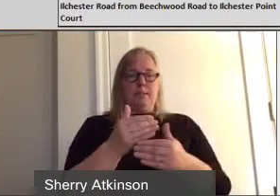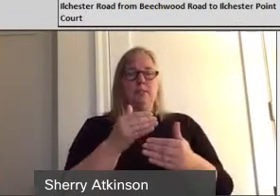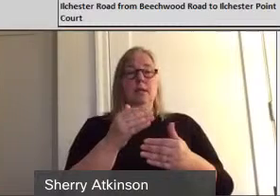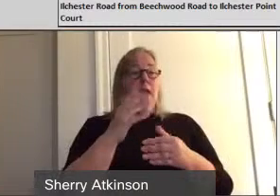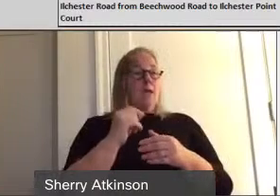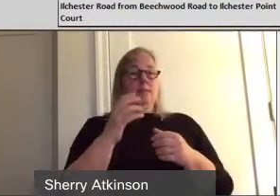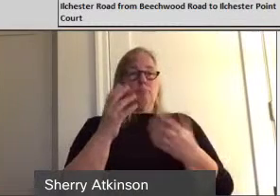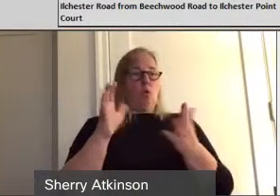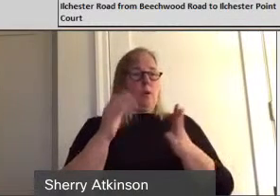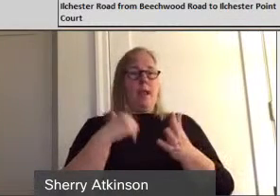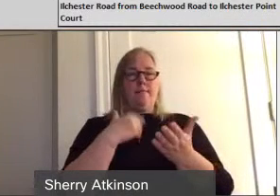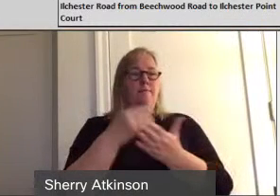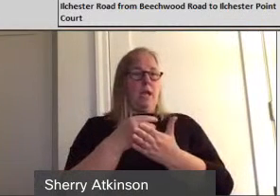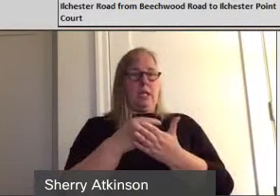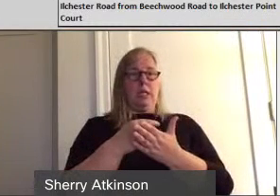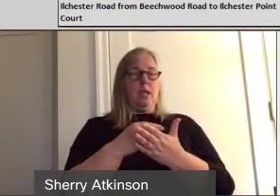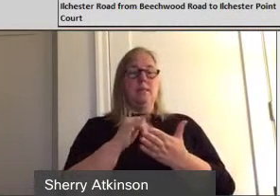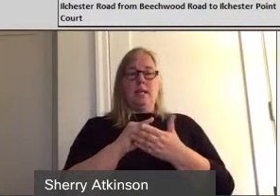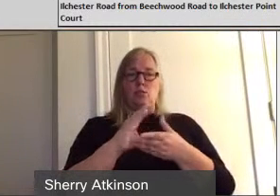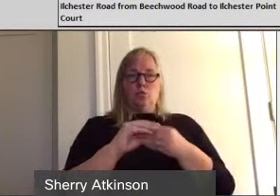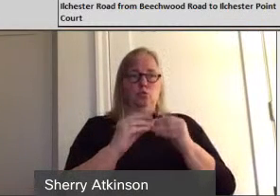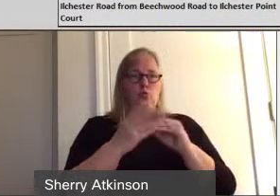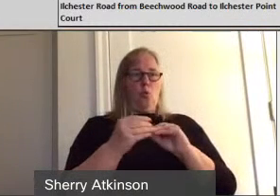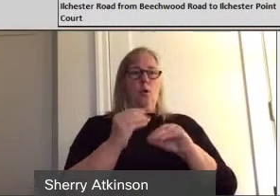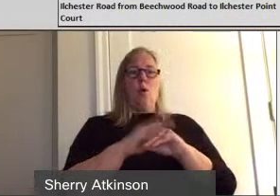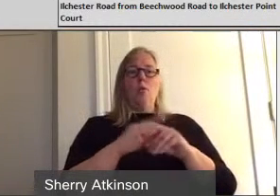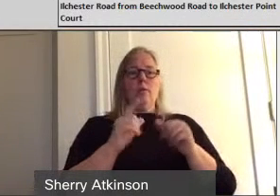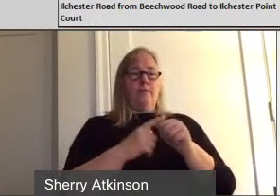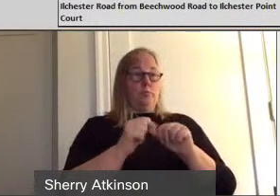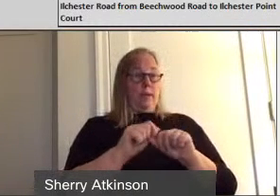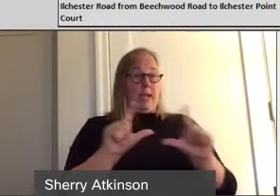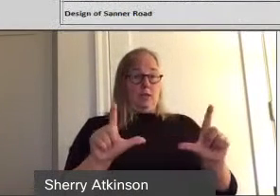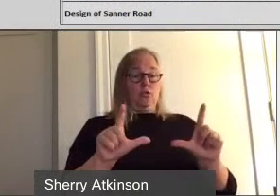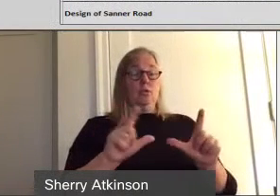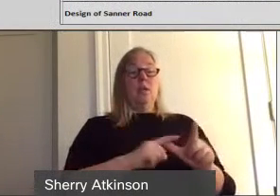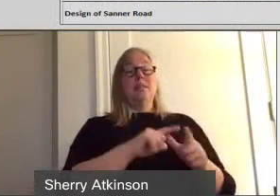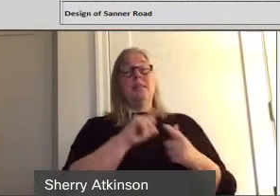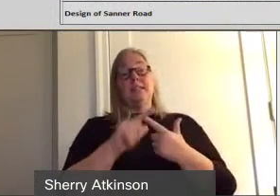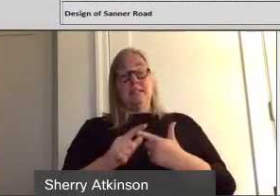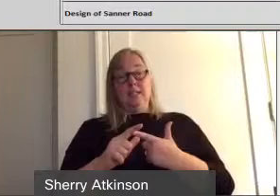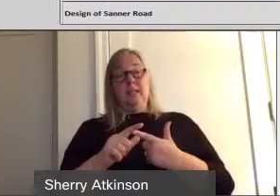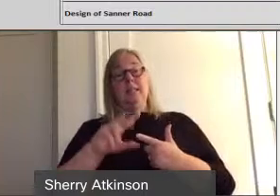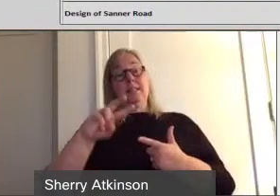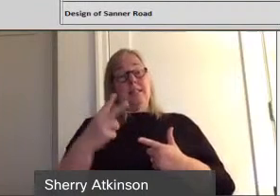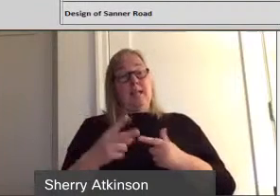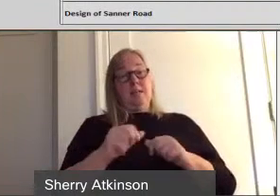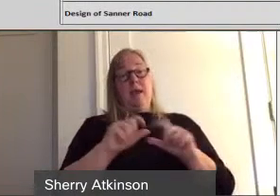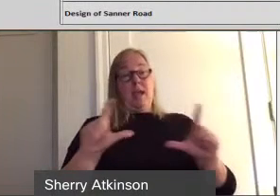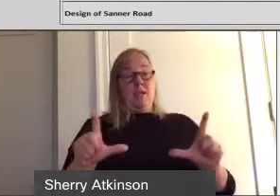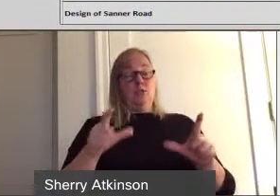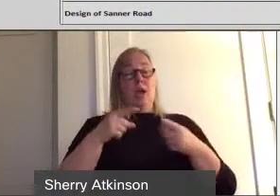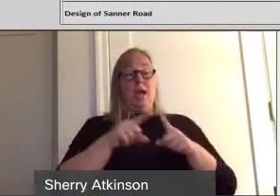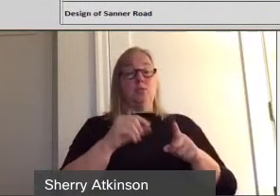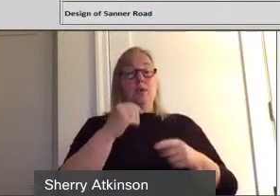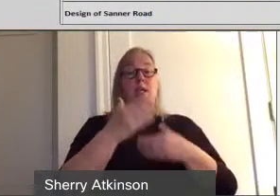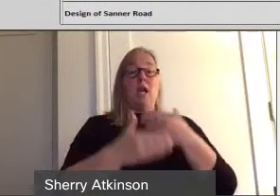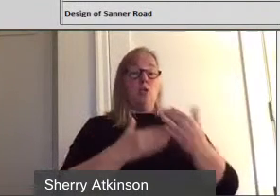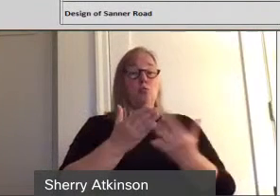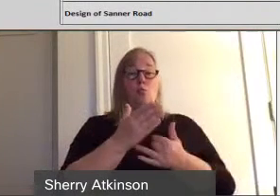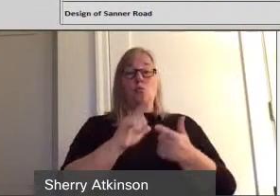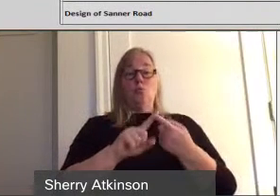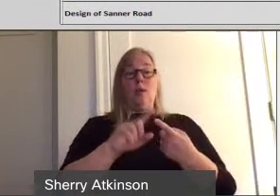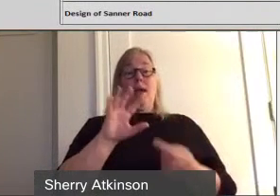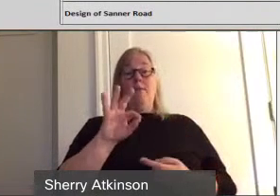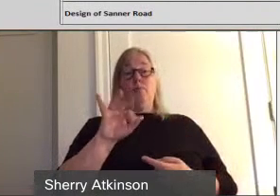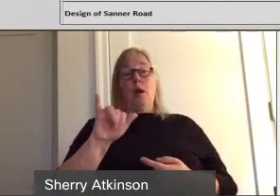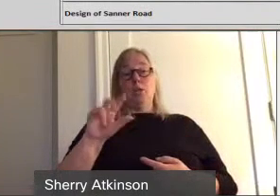So that's the story on the first page. The second page, as you get through into FY22